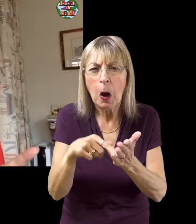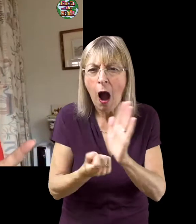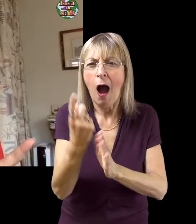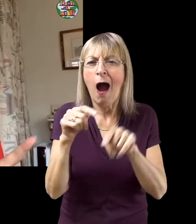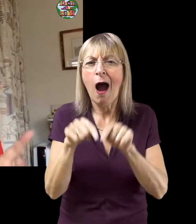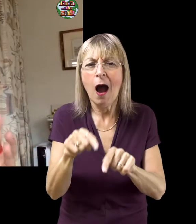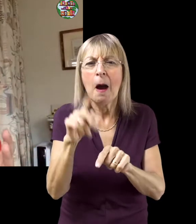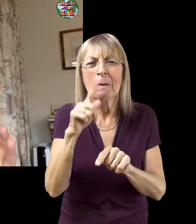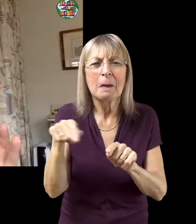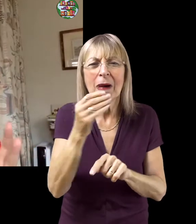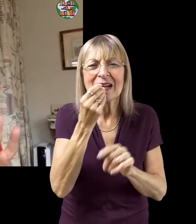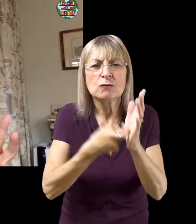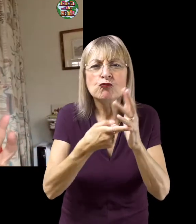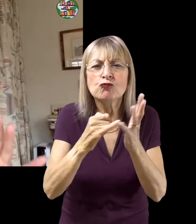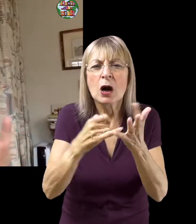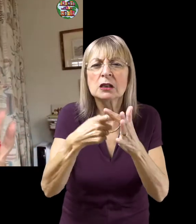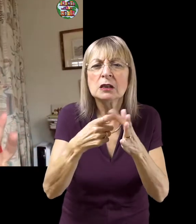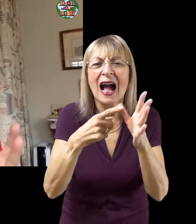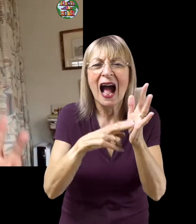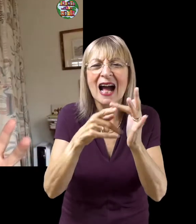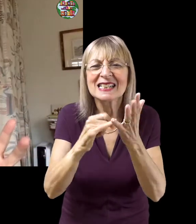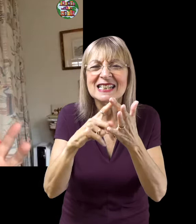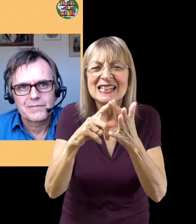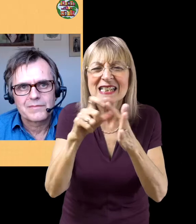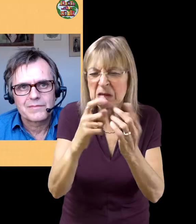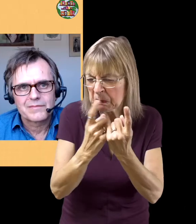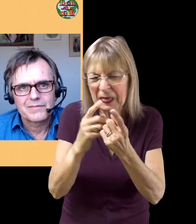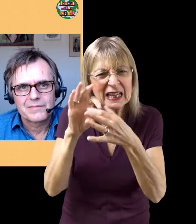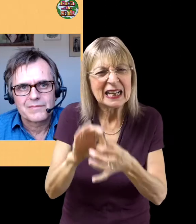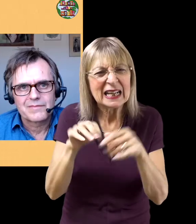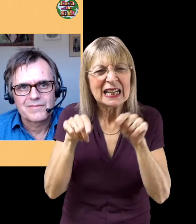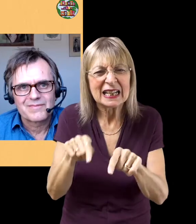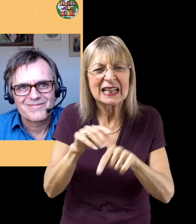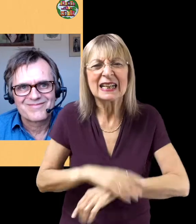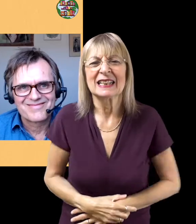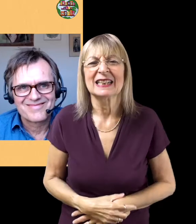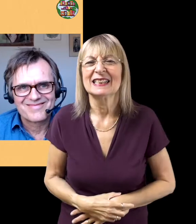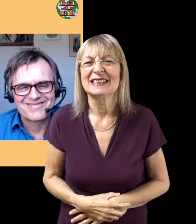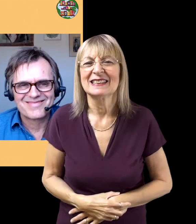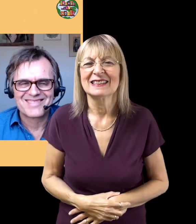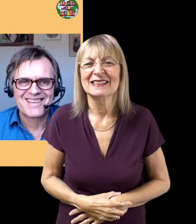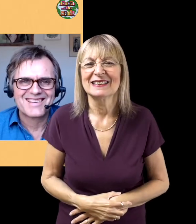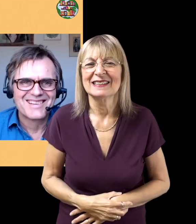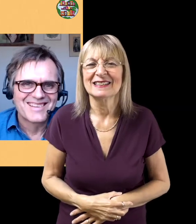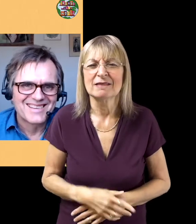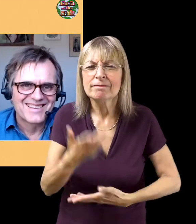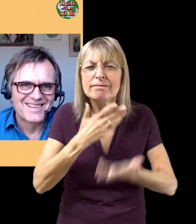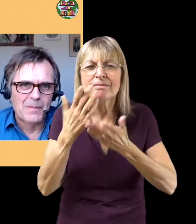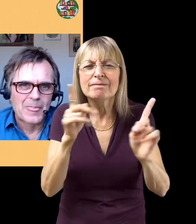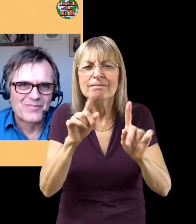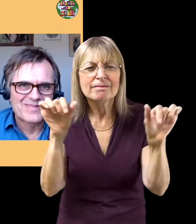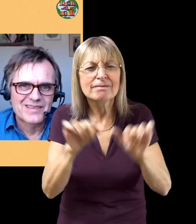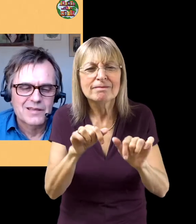book where it's to do with people eating rusks with aniseed or something. Can you explain just